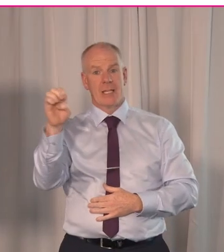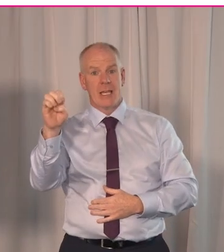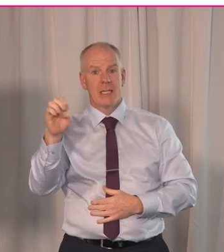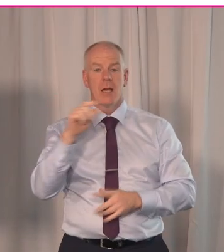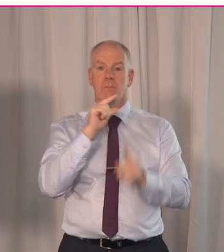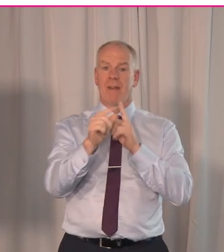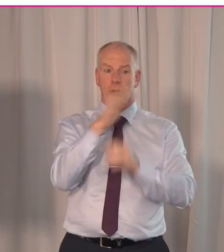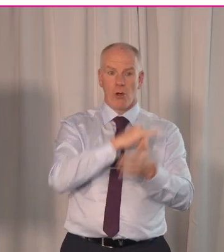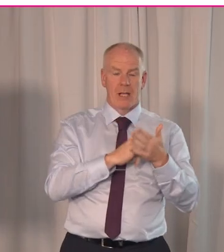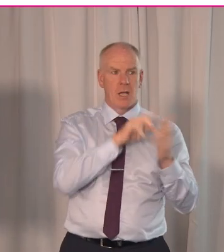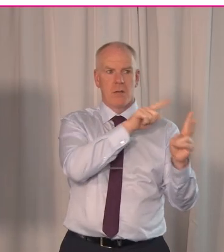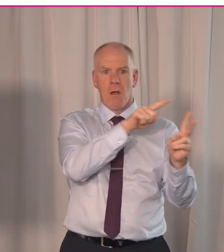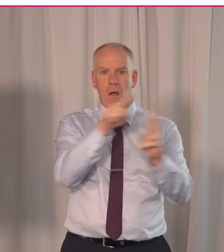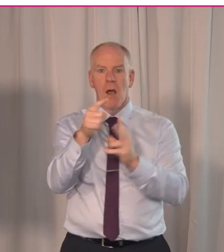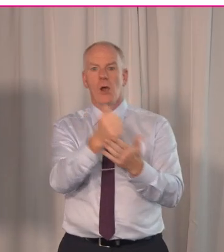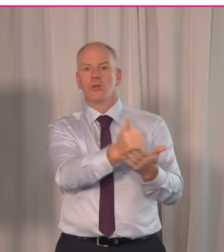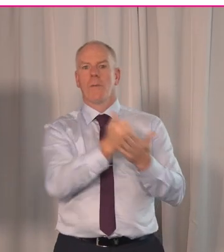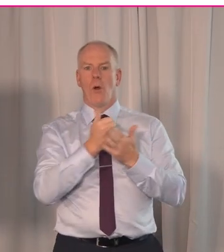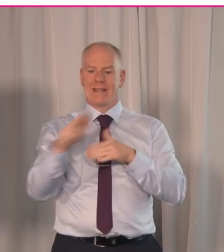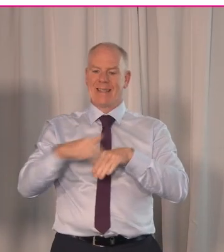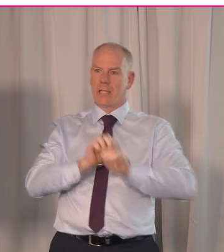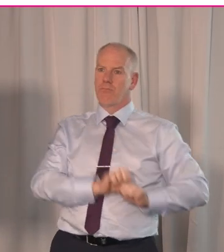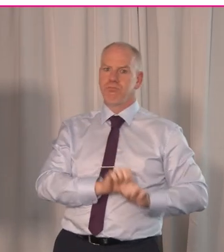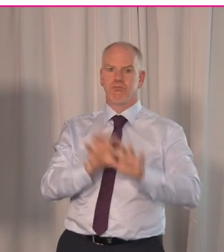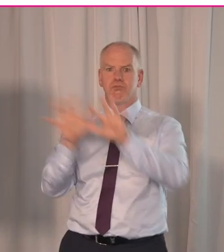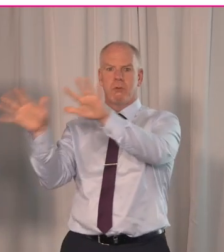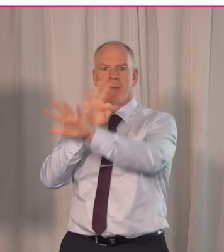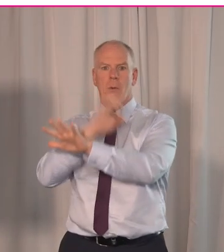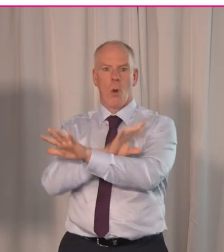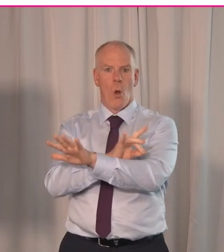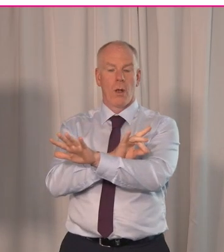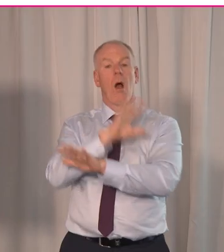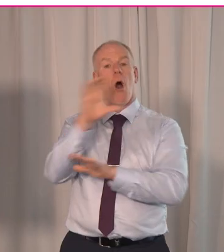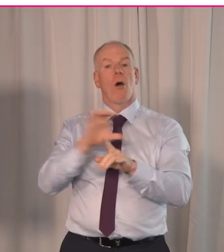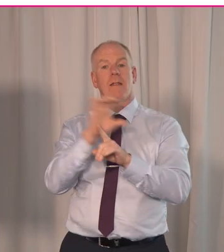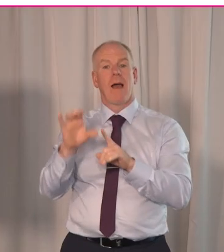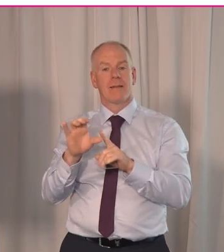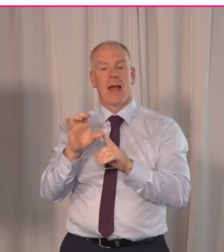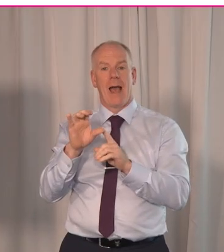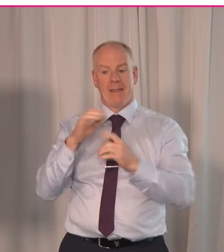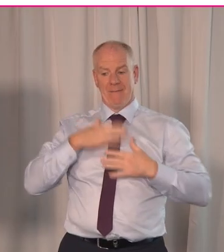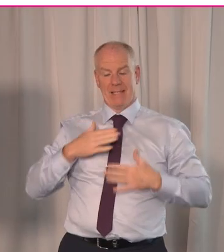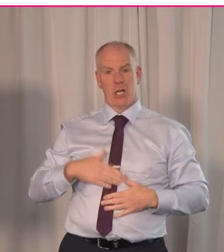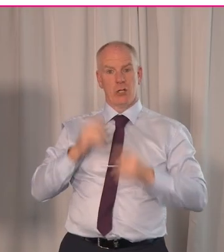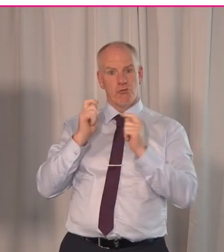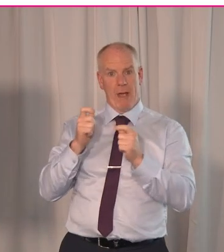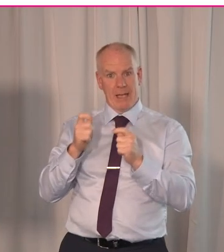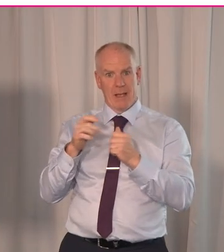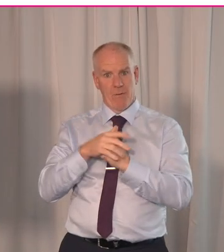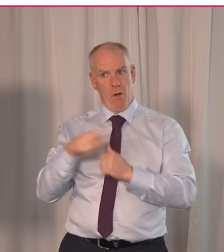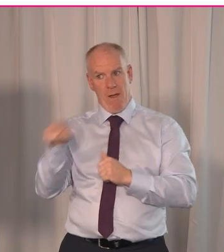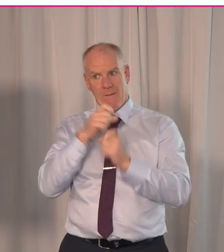professional bodies then really supported national rollout, both online and in-person training, and I suppose a lot of that was going